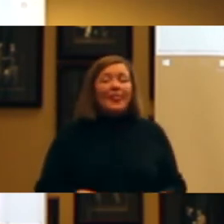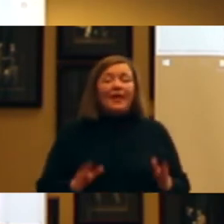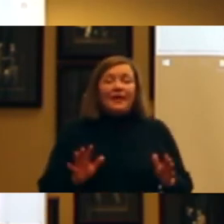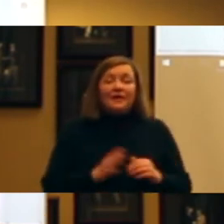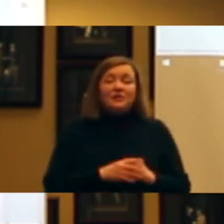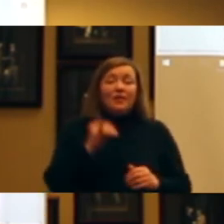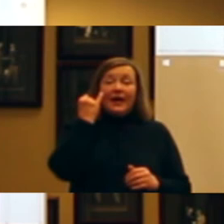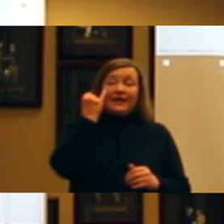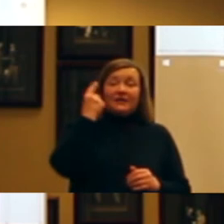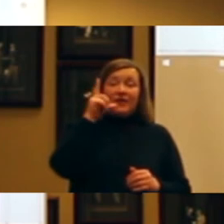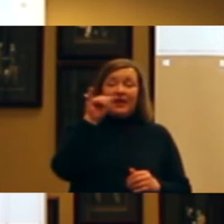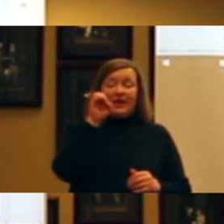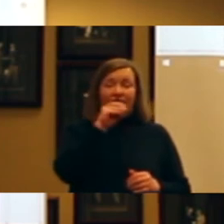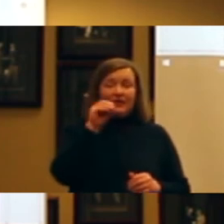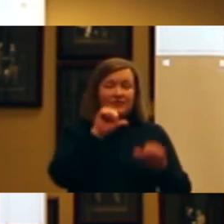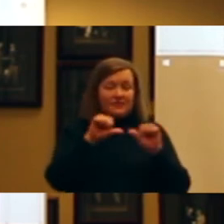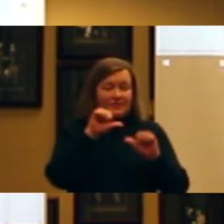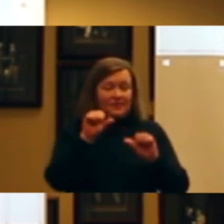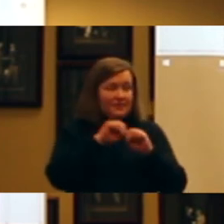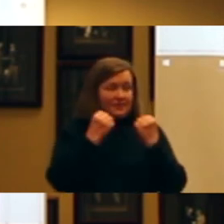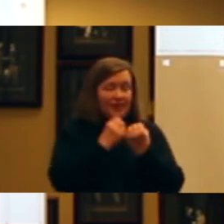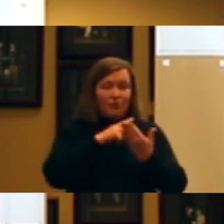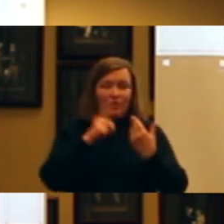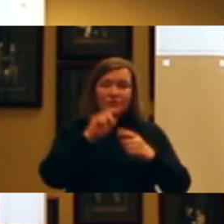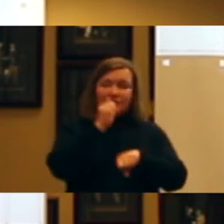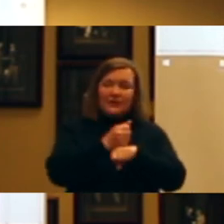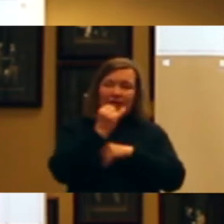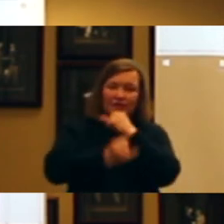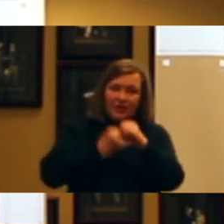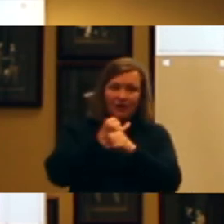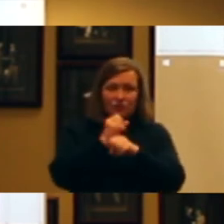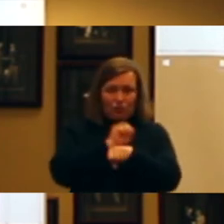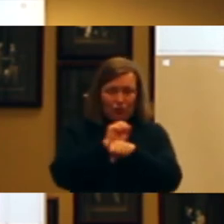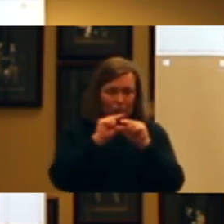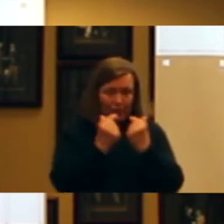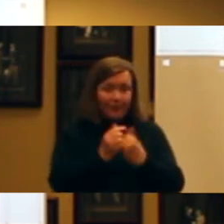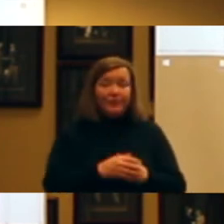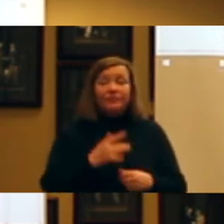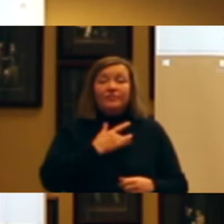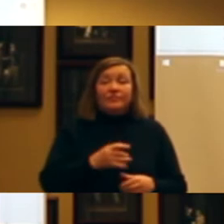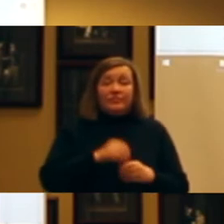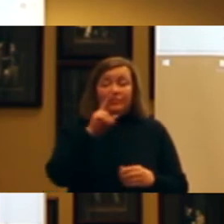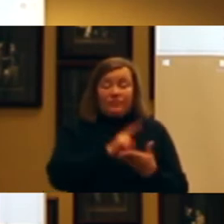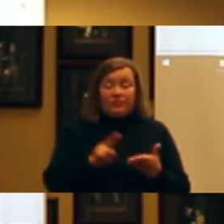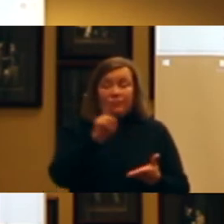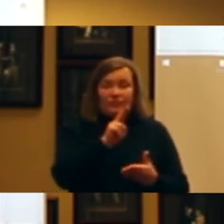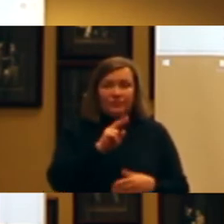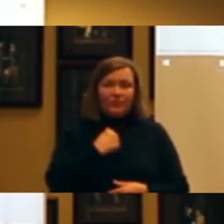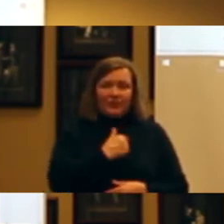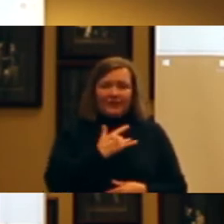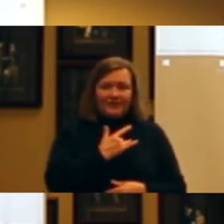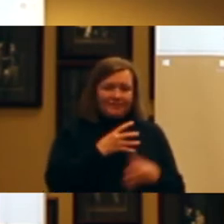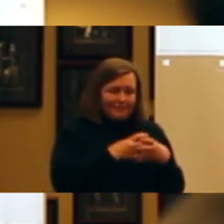So the idea was for the Life Science Society program to create international working group. Oftentimes at the university, we tend to be in our